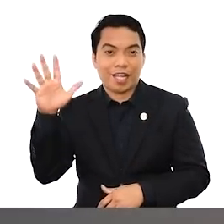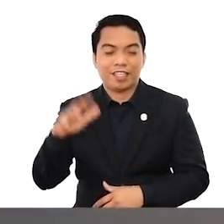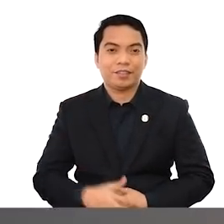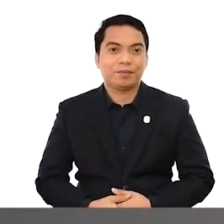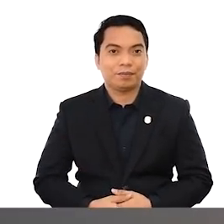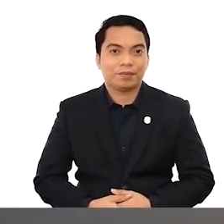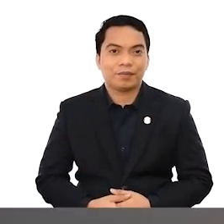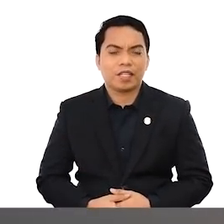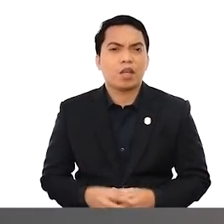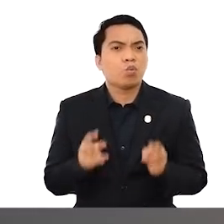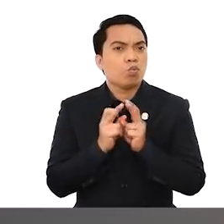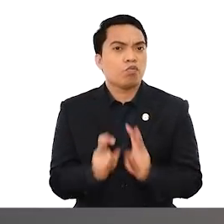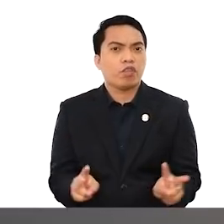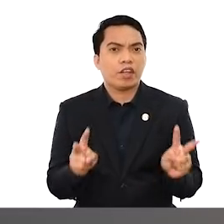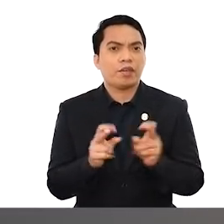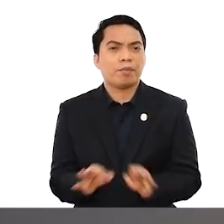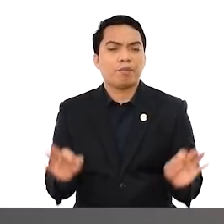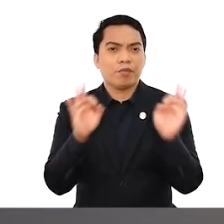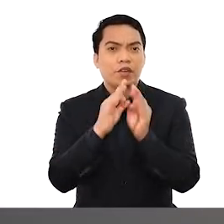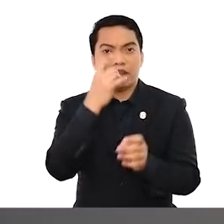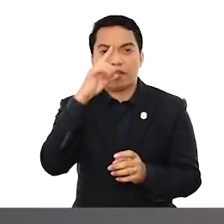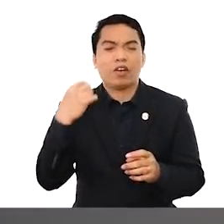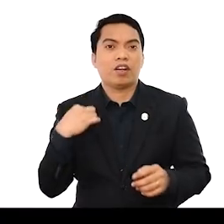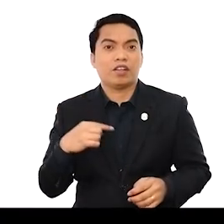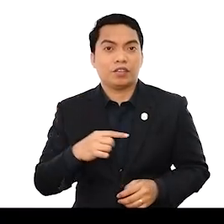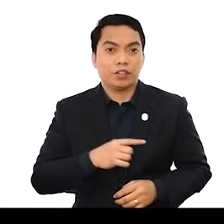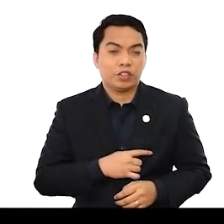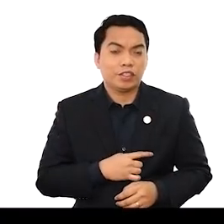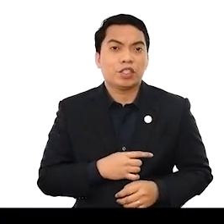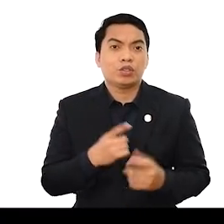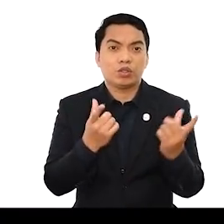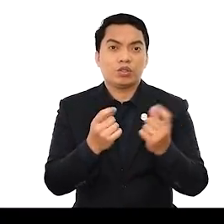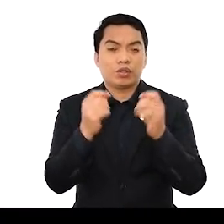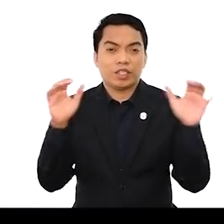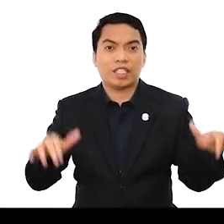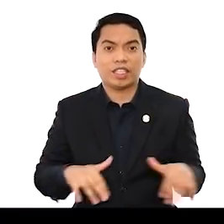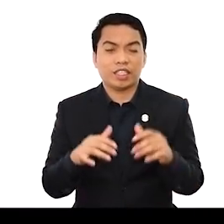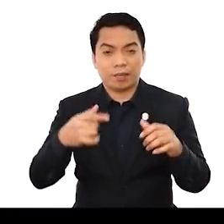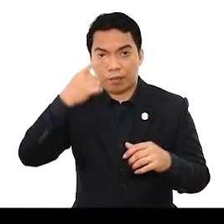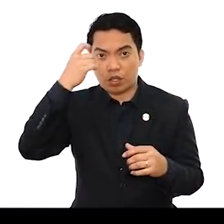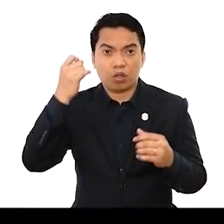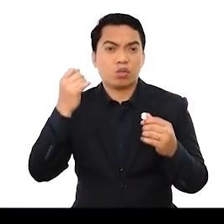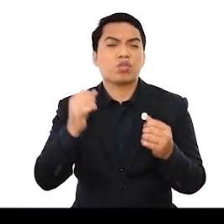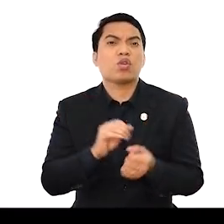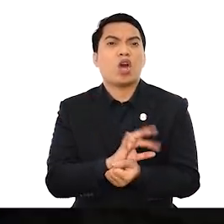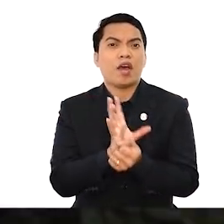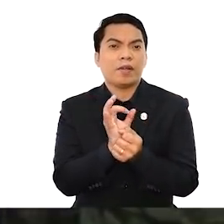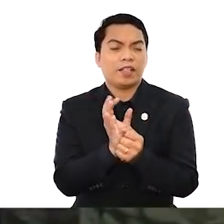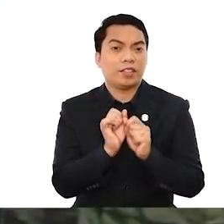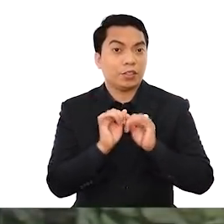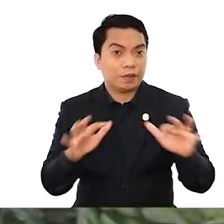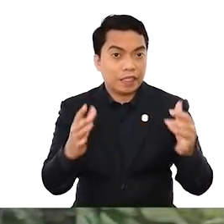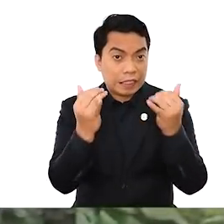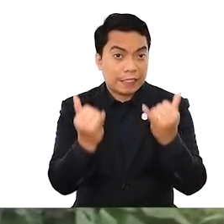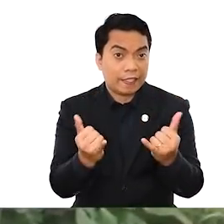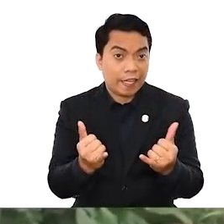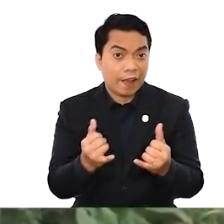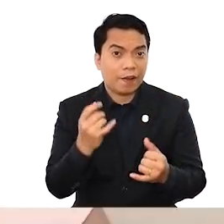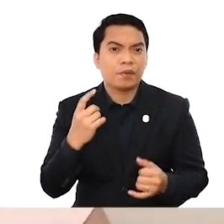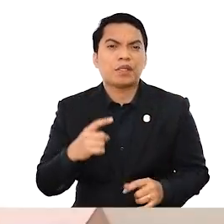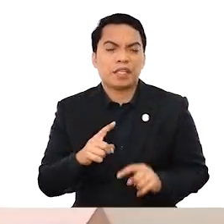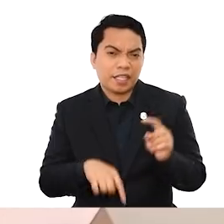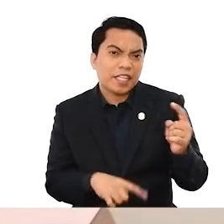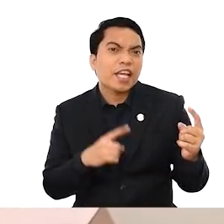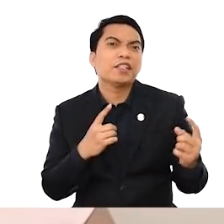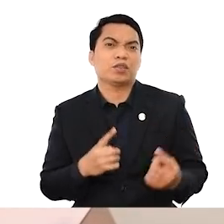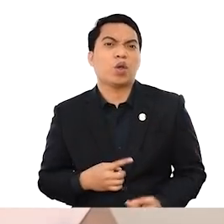Bye! I think it's very important for us to have many activities like this because since we're in a pandemic right now, we're not able to see each other in real life.